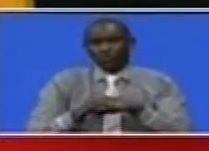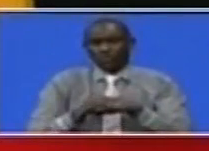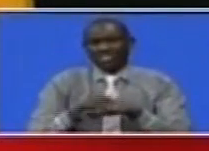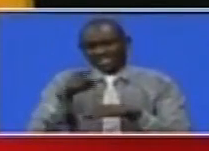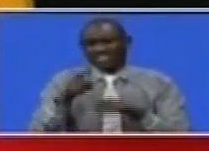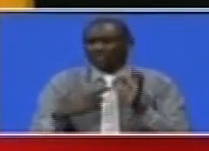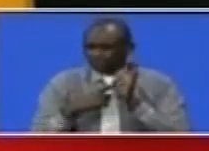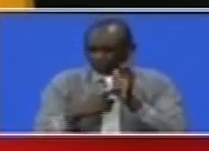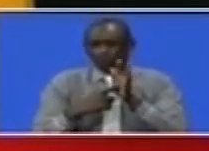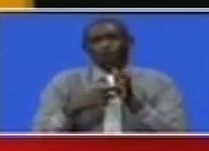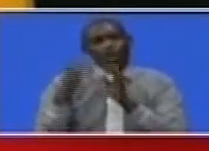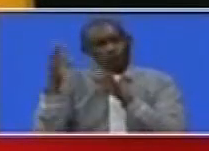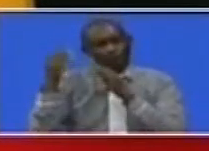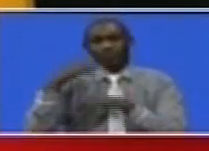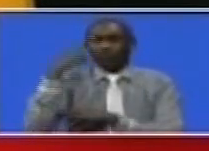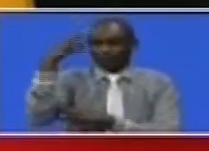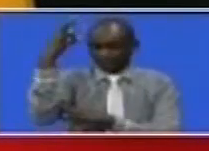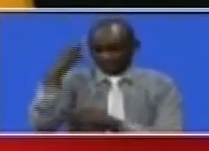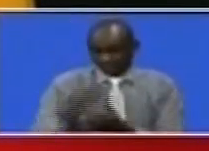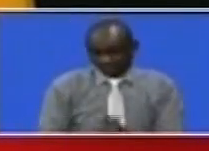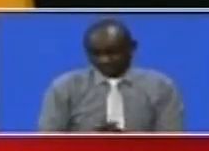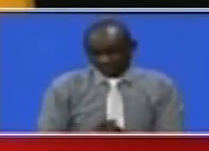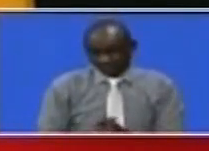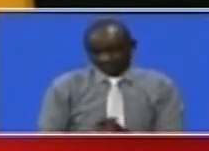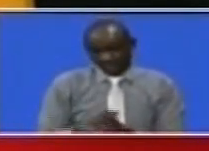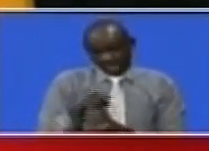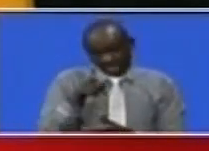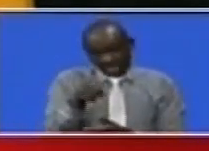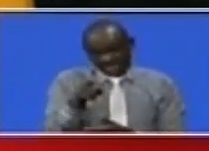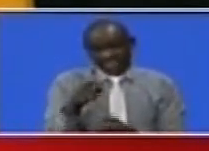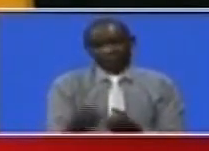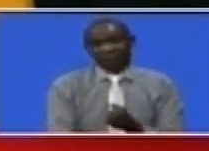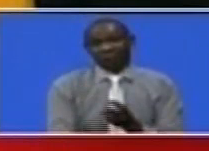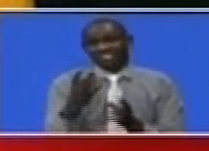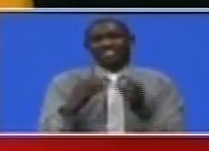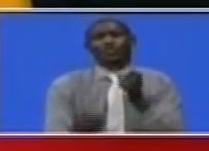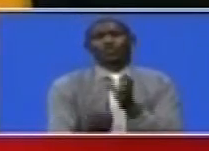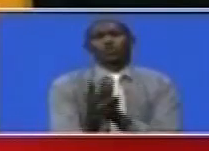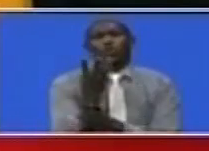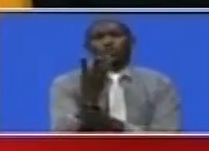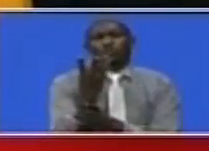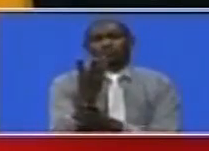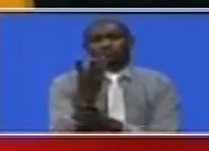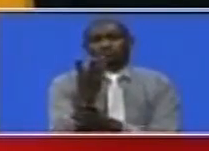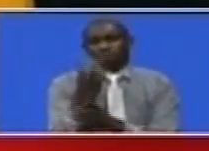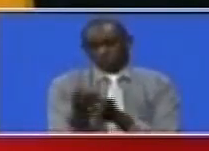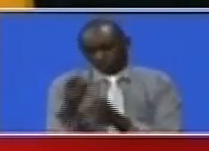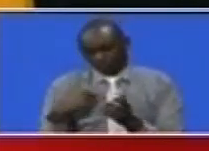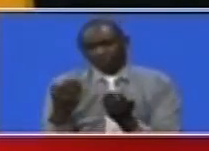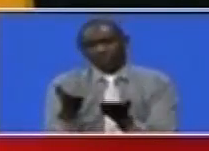hope in the future and trust in the growth which God